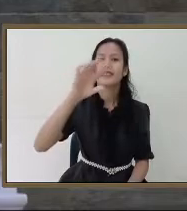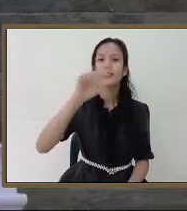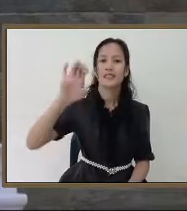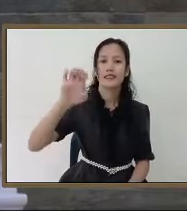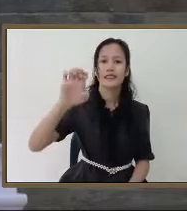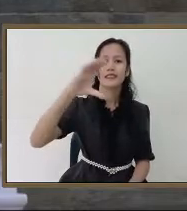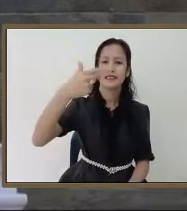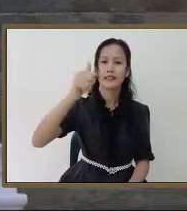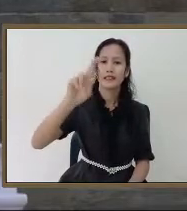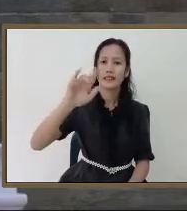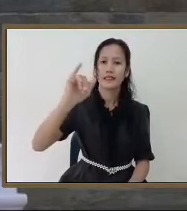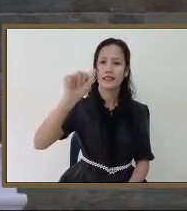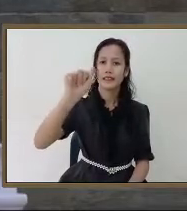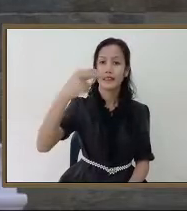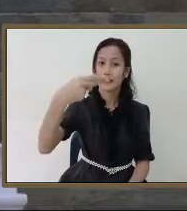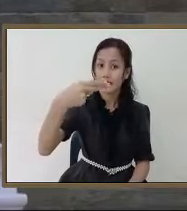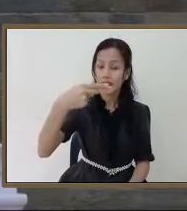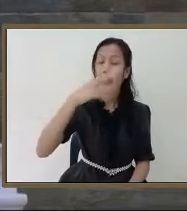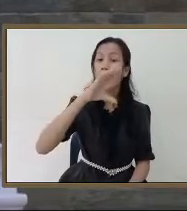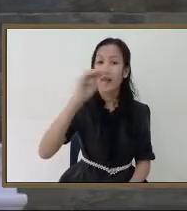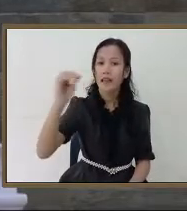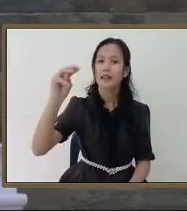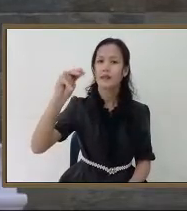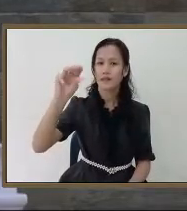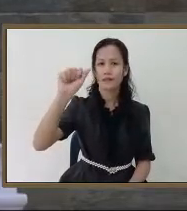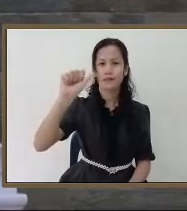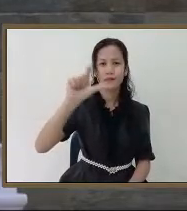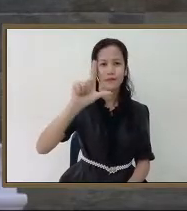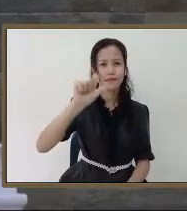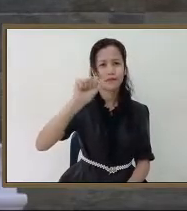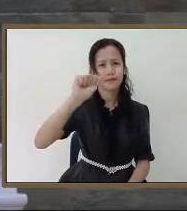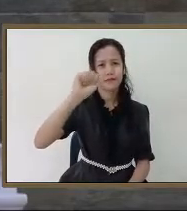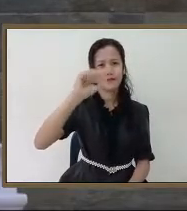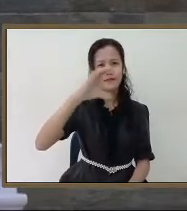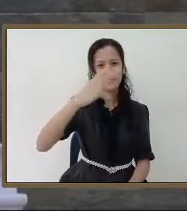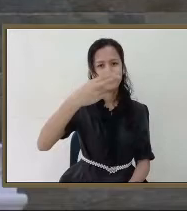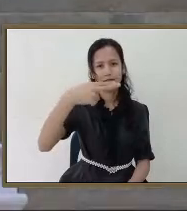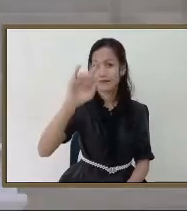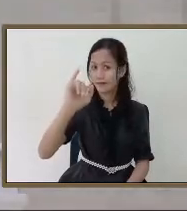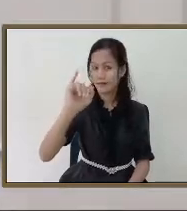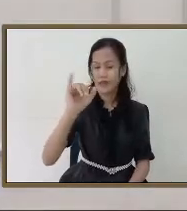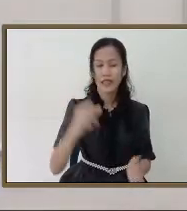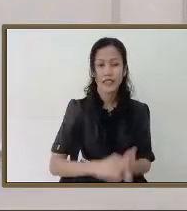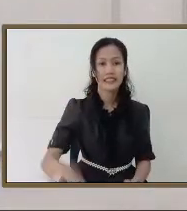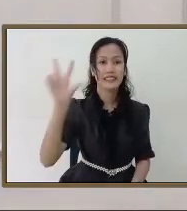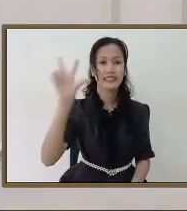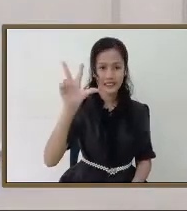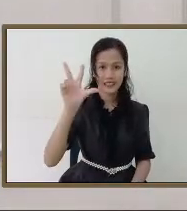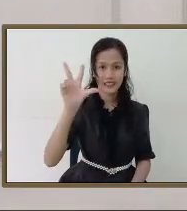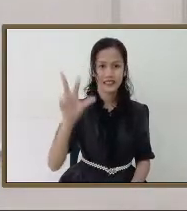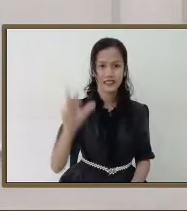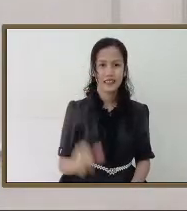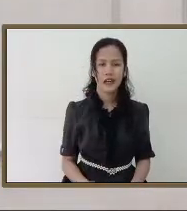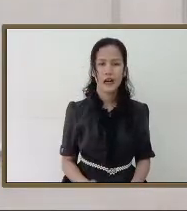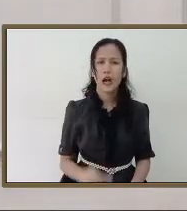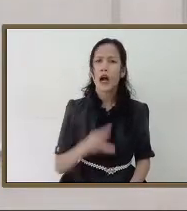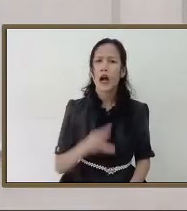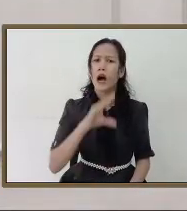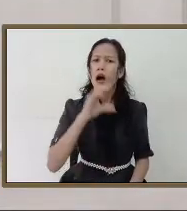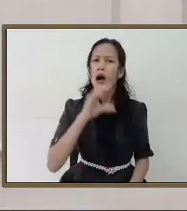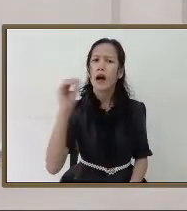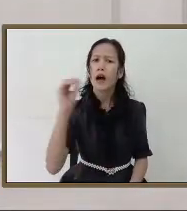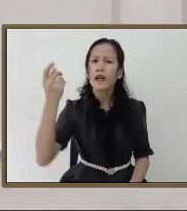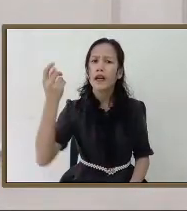in-raise ng Diyos during the post-exilic period. Alright? And the subject of